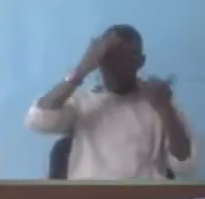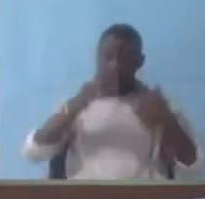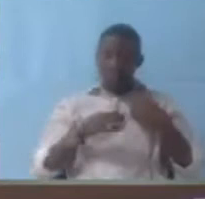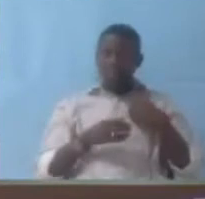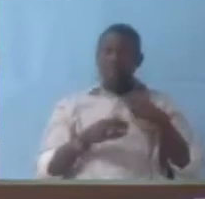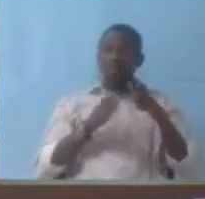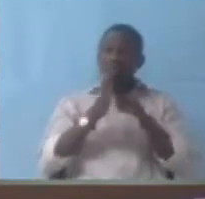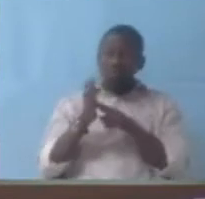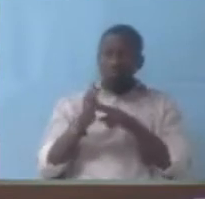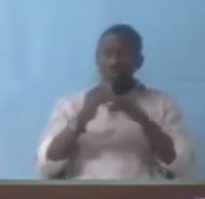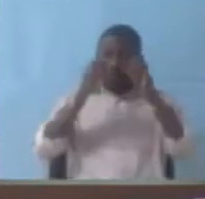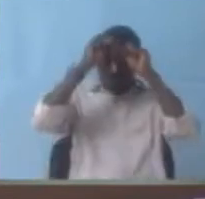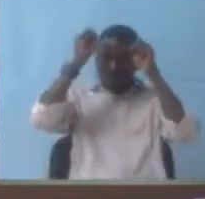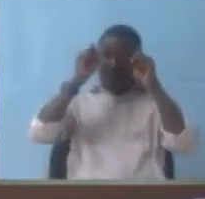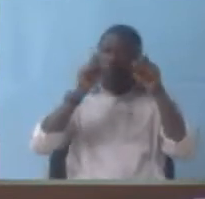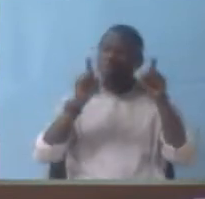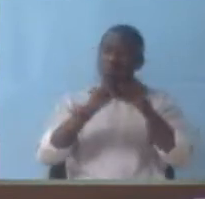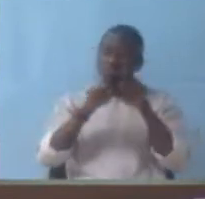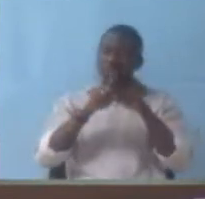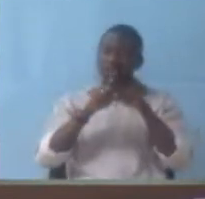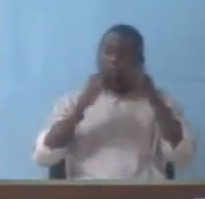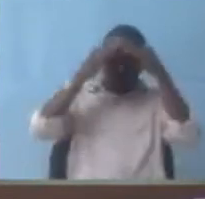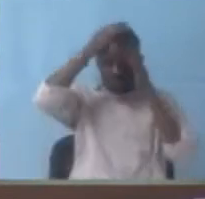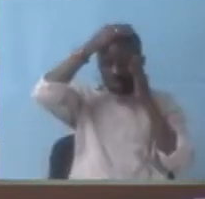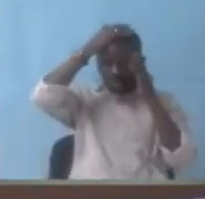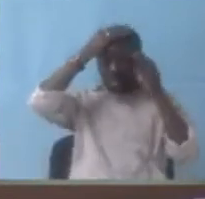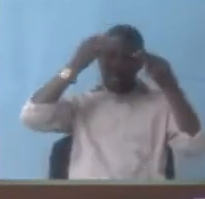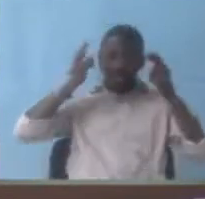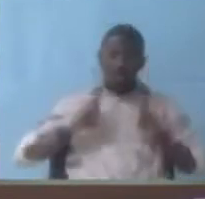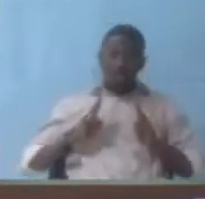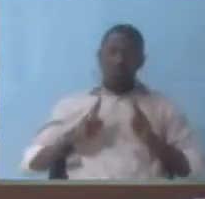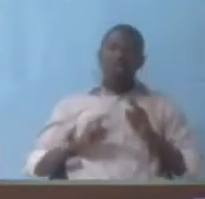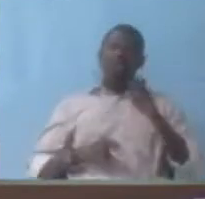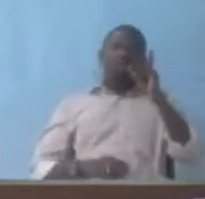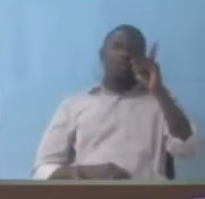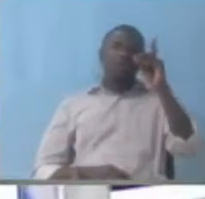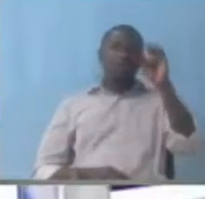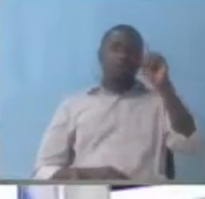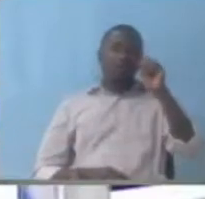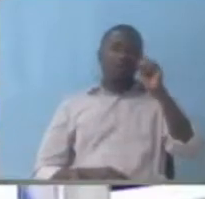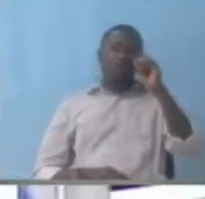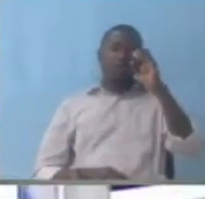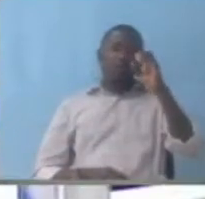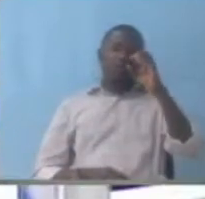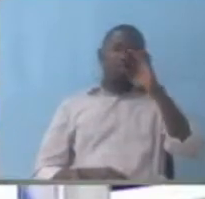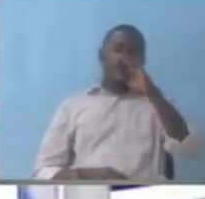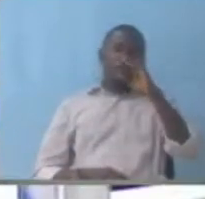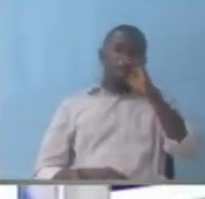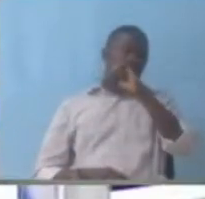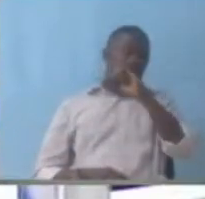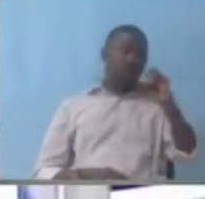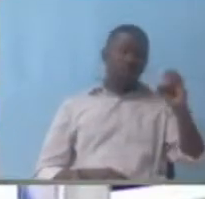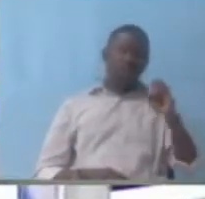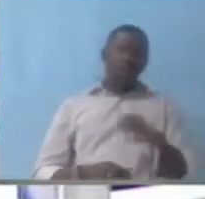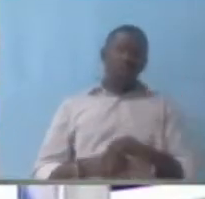ifango yenne and italalo ndoto nyilonde ko sojar man sekundal kamara roken decree. Mrs. Bensuda, did they come up with a draft